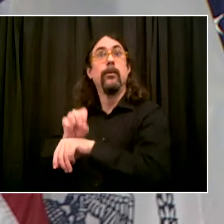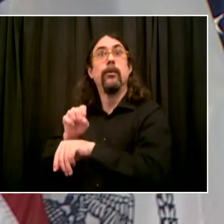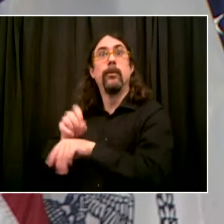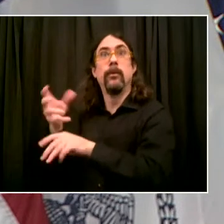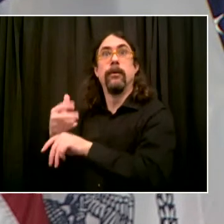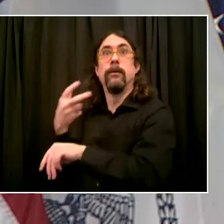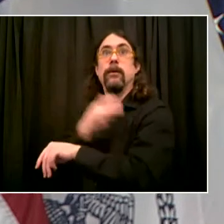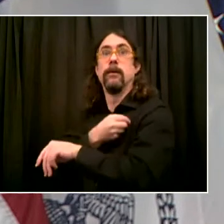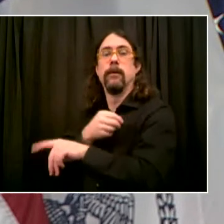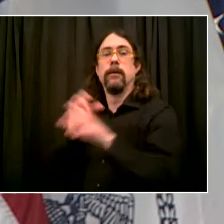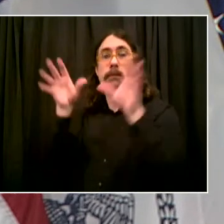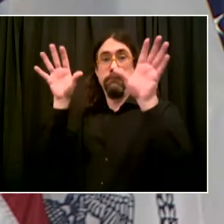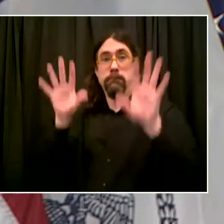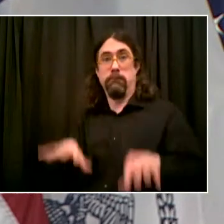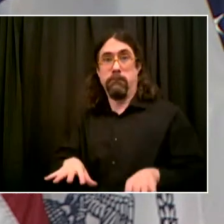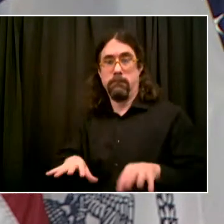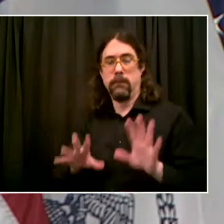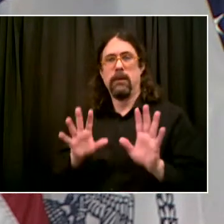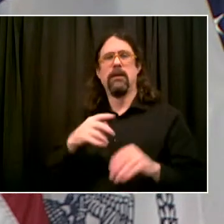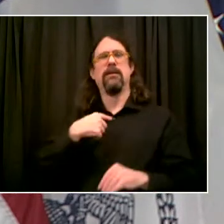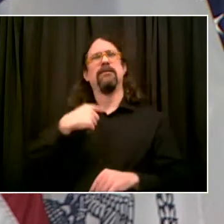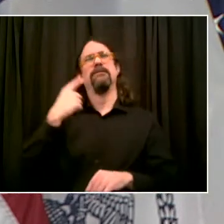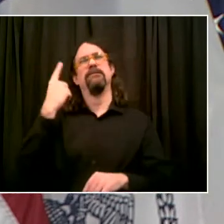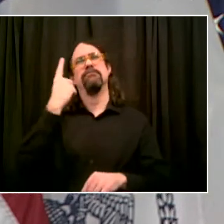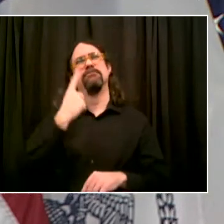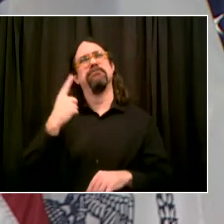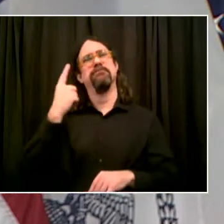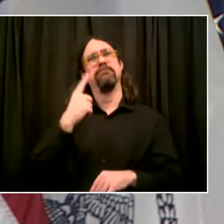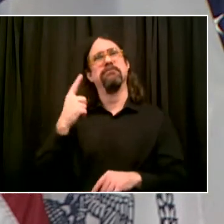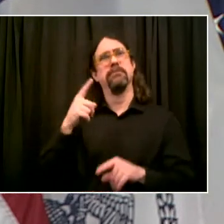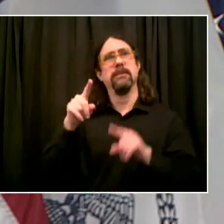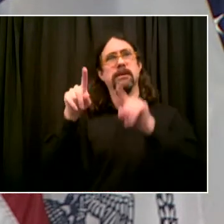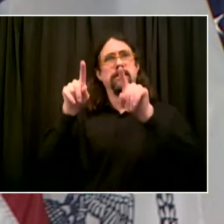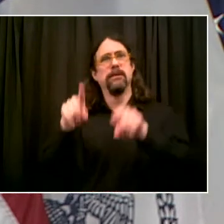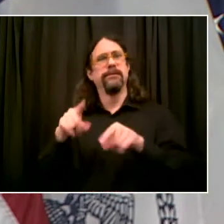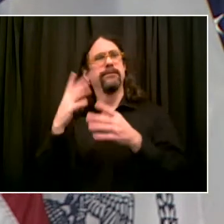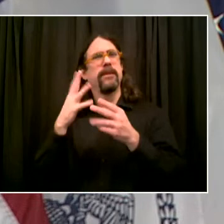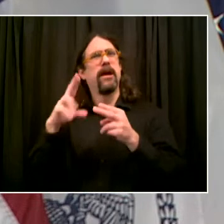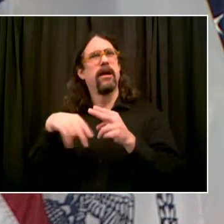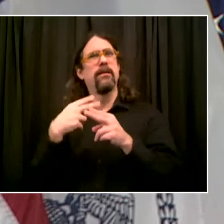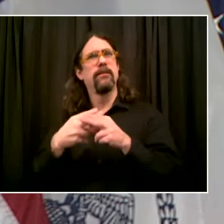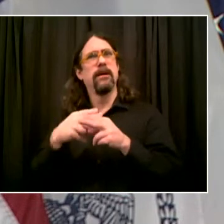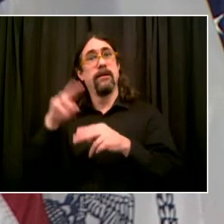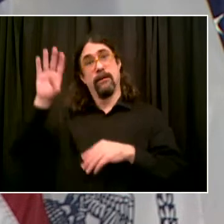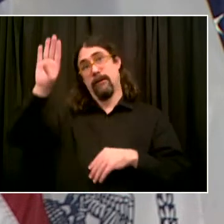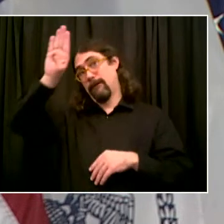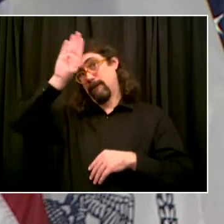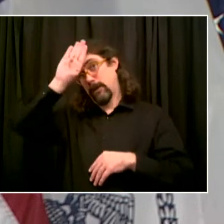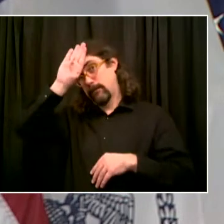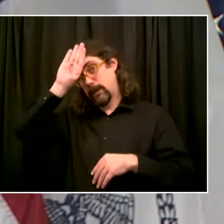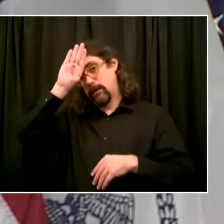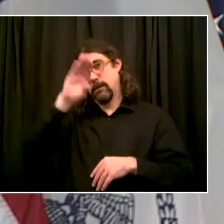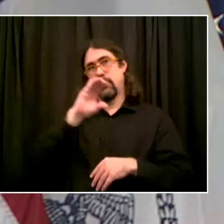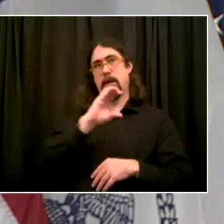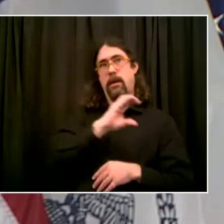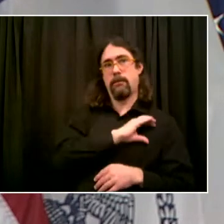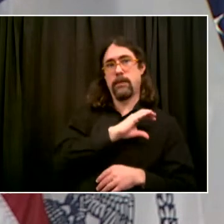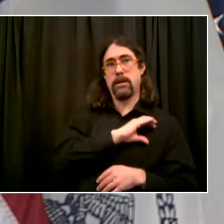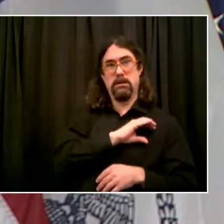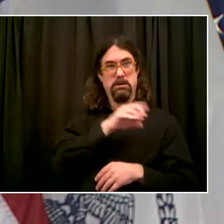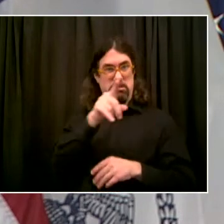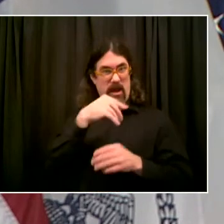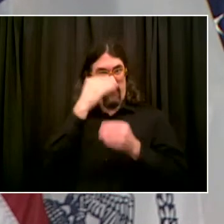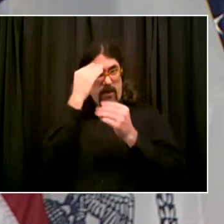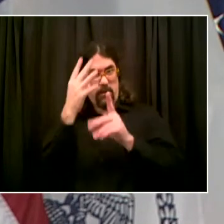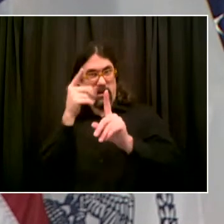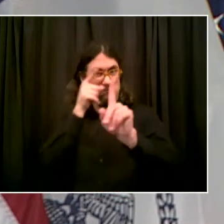get it? Do you know? It's an essential question, Katie. We have been all trying to get the best facts on this, and I tell